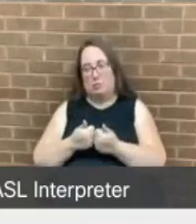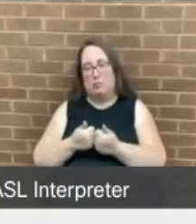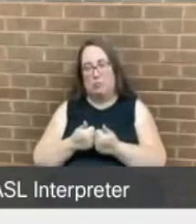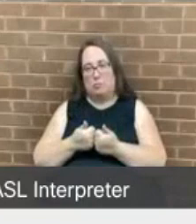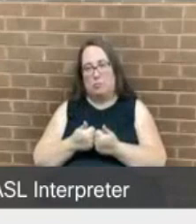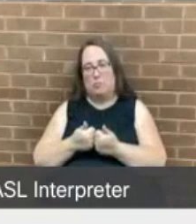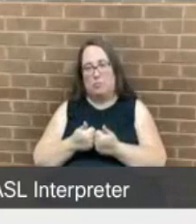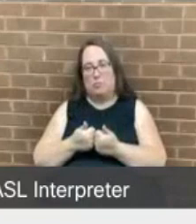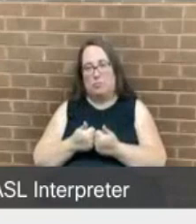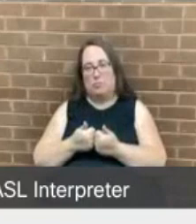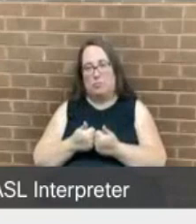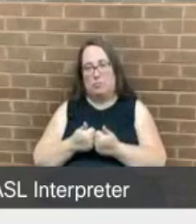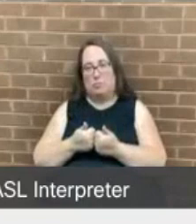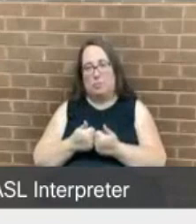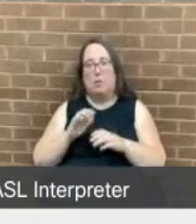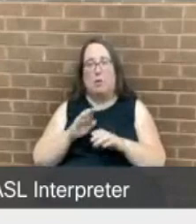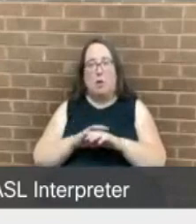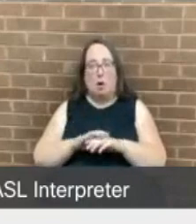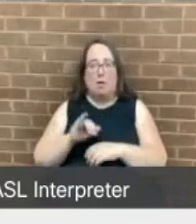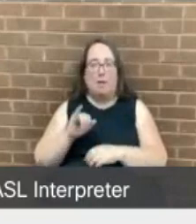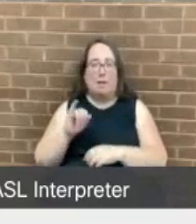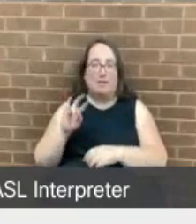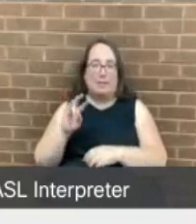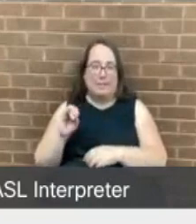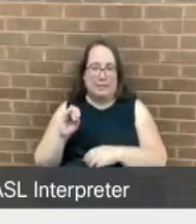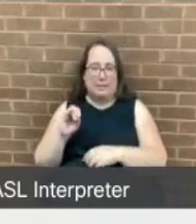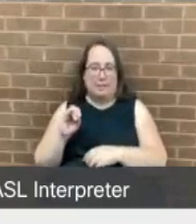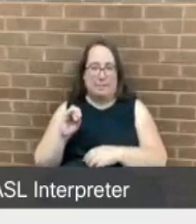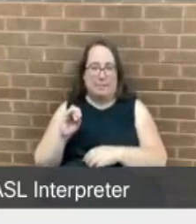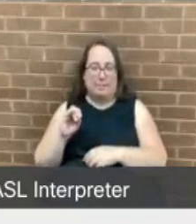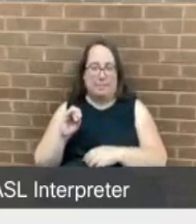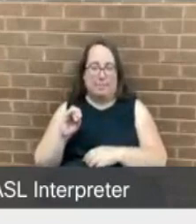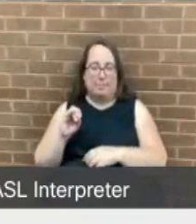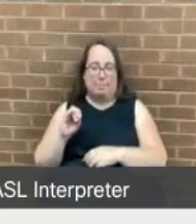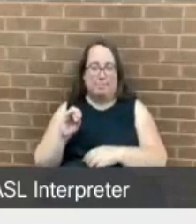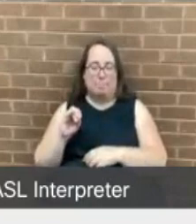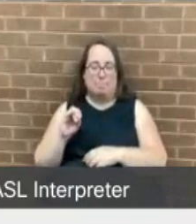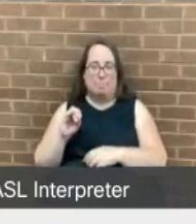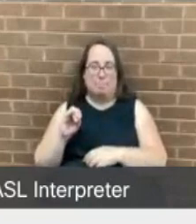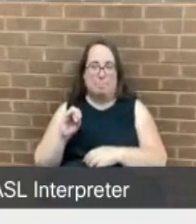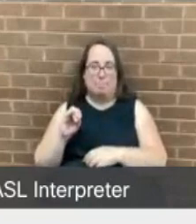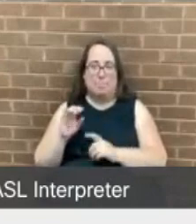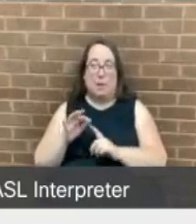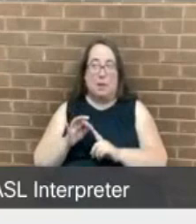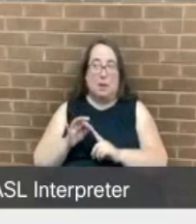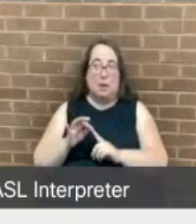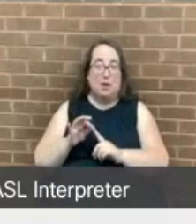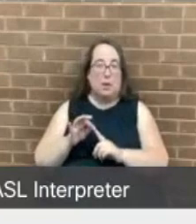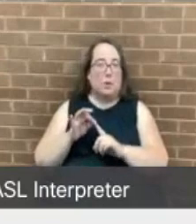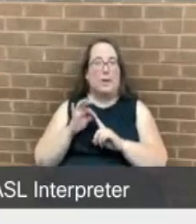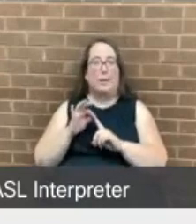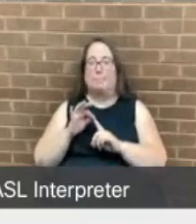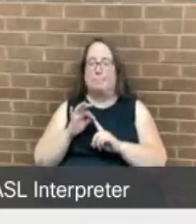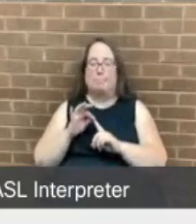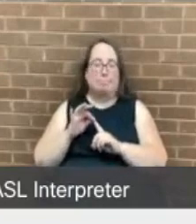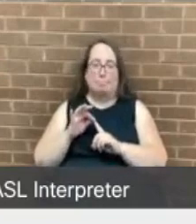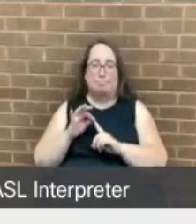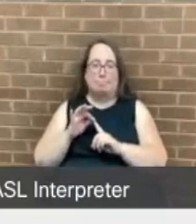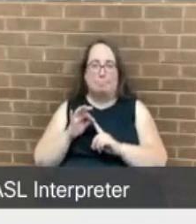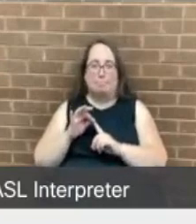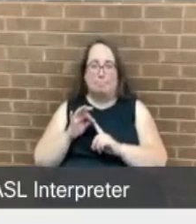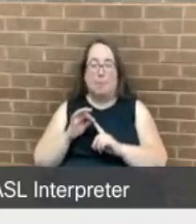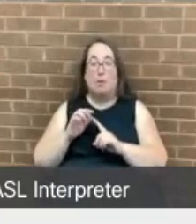see on Interstate 70, and I don't know that they stand out as being, you know, super, super significant, but ones that